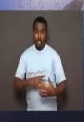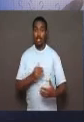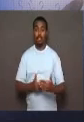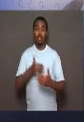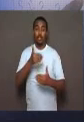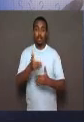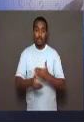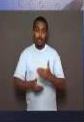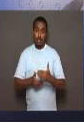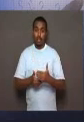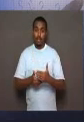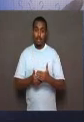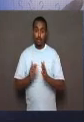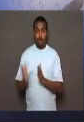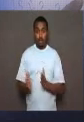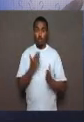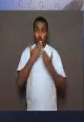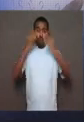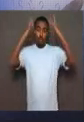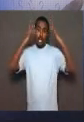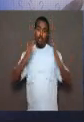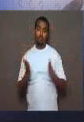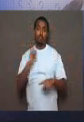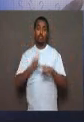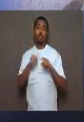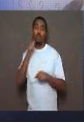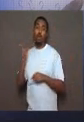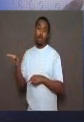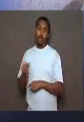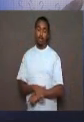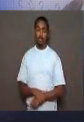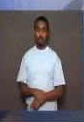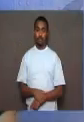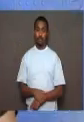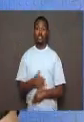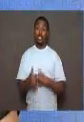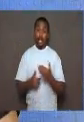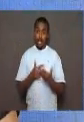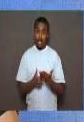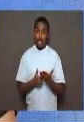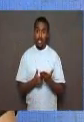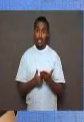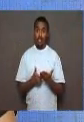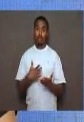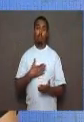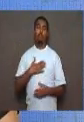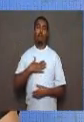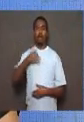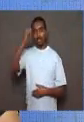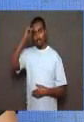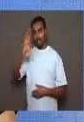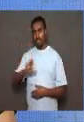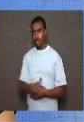pregnant, and then we won't be able to arrange a good marriage for her. Then there is